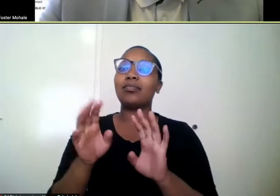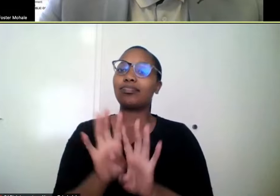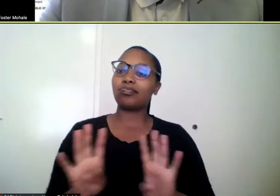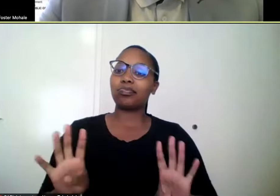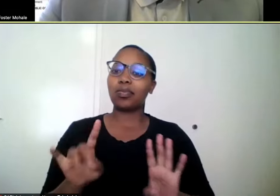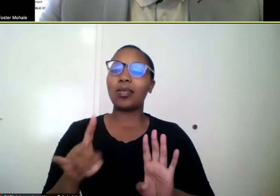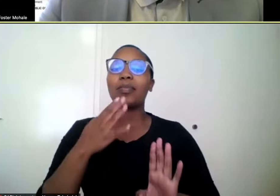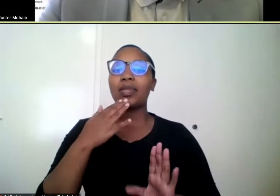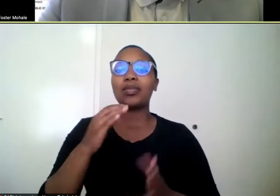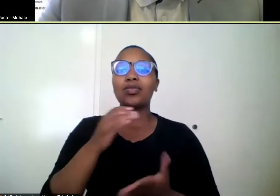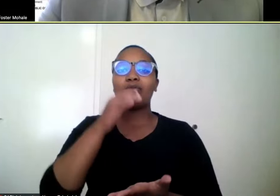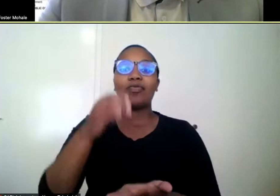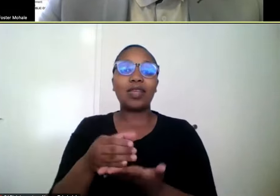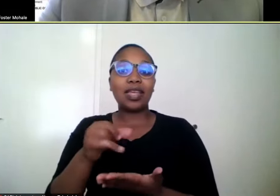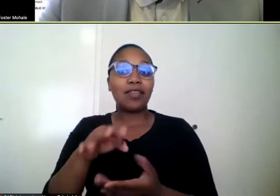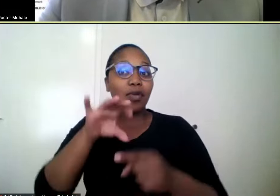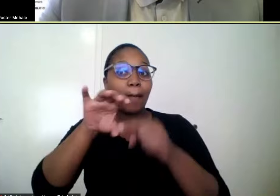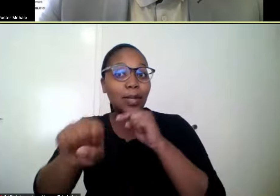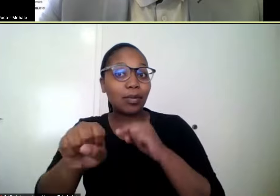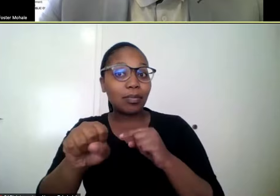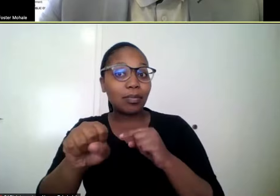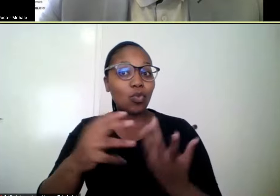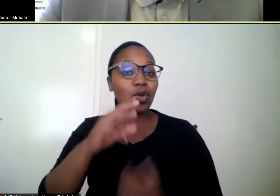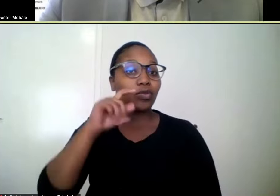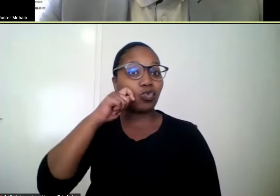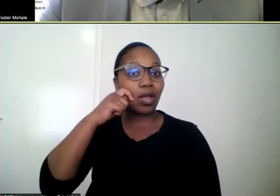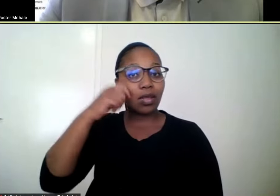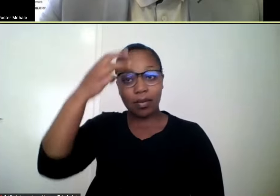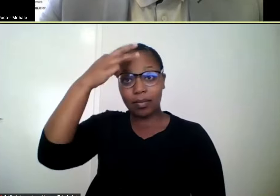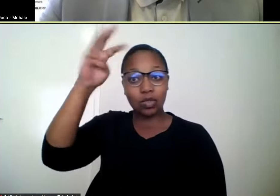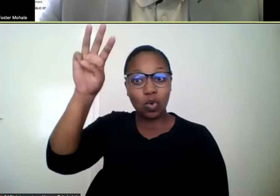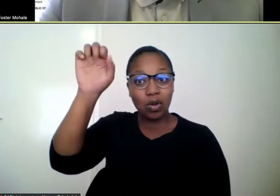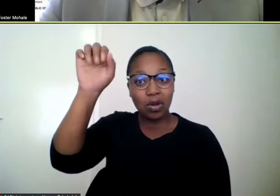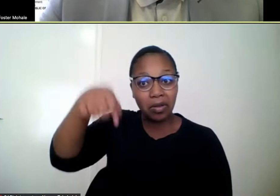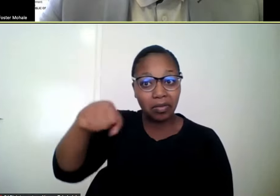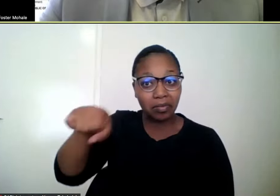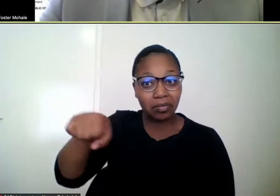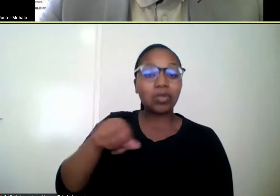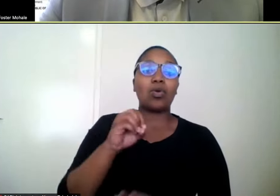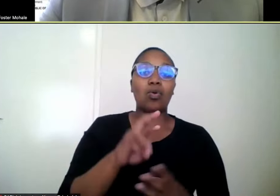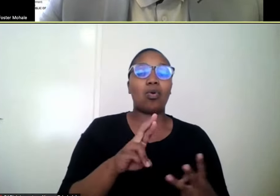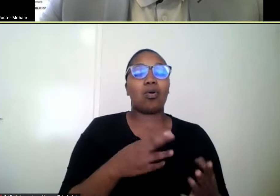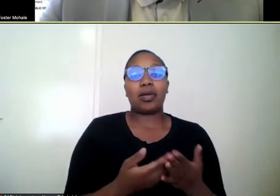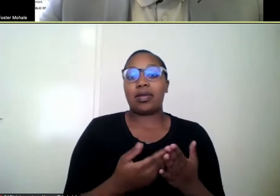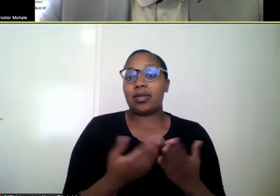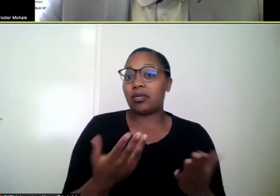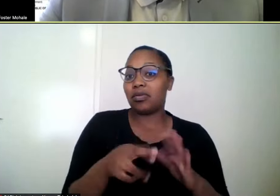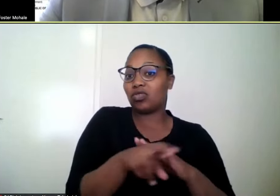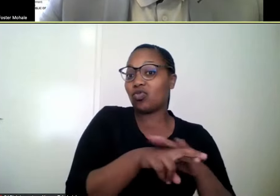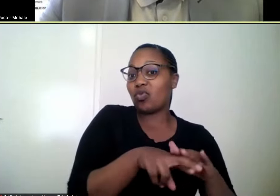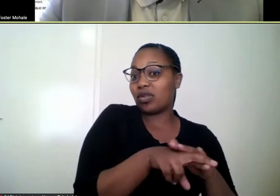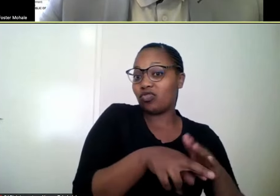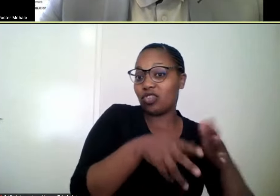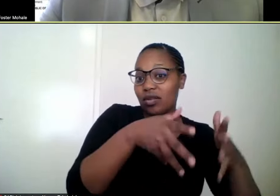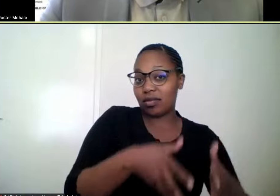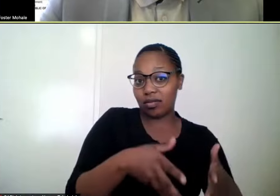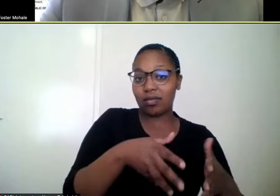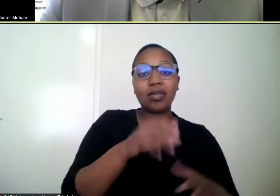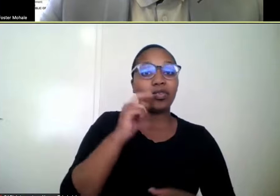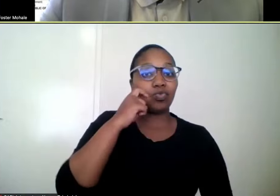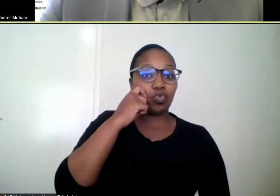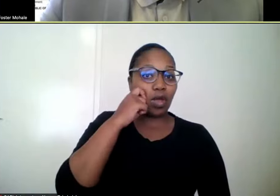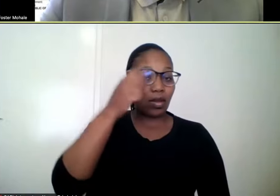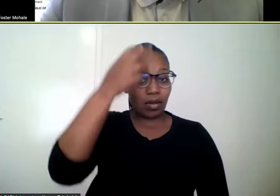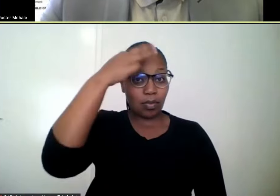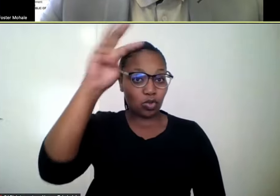in Tshwane, whether this variant is driving force behind the rising cases in the region and is leading in Tshwane? Even though it